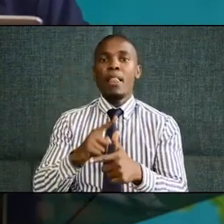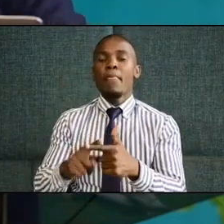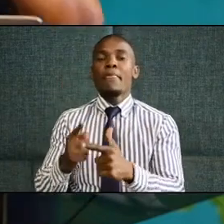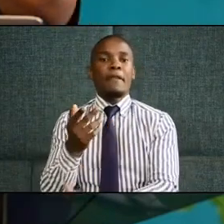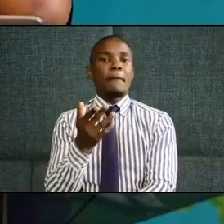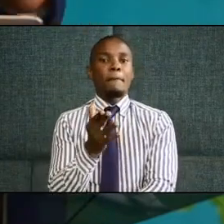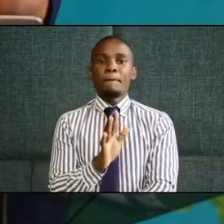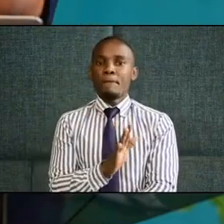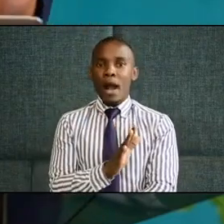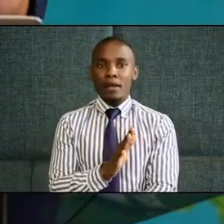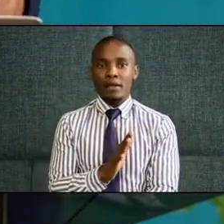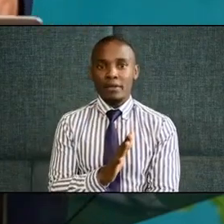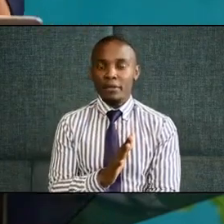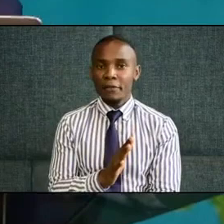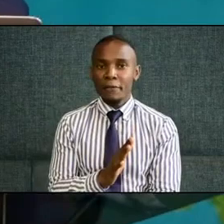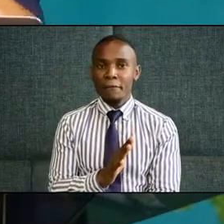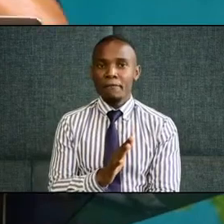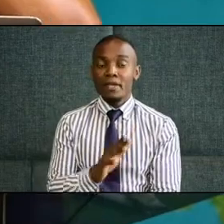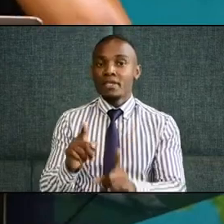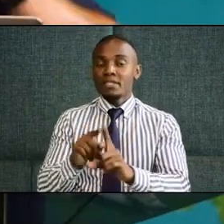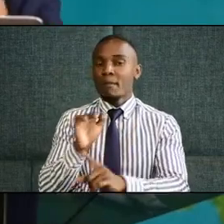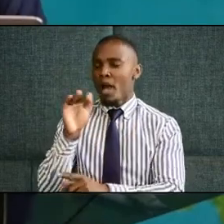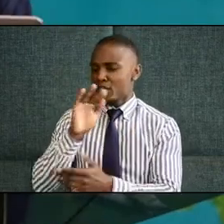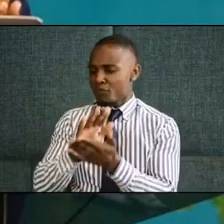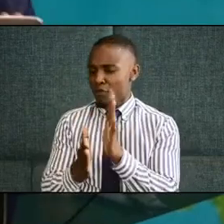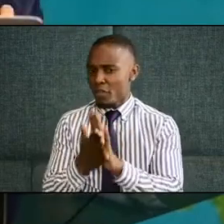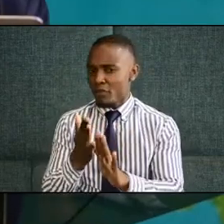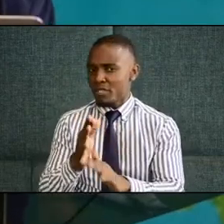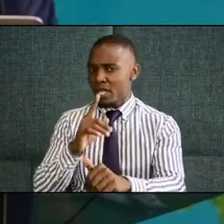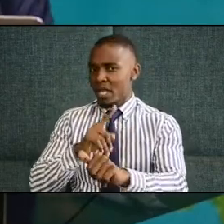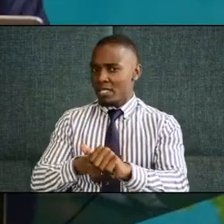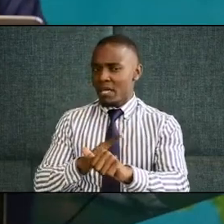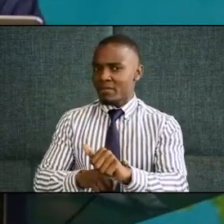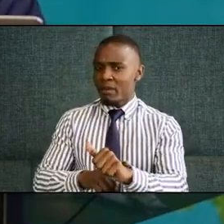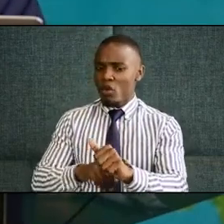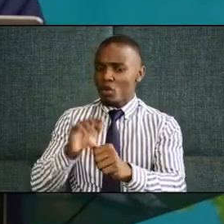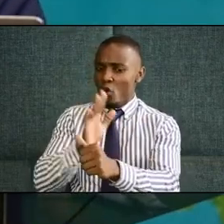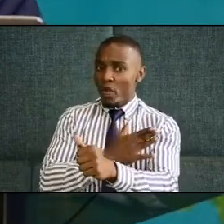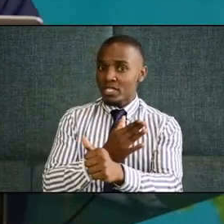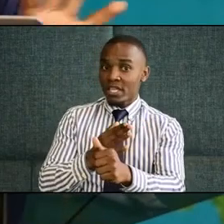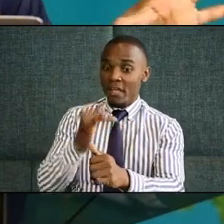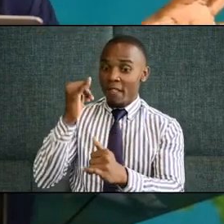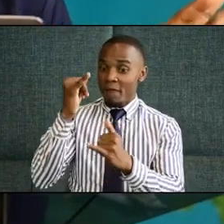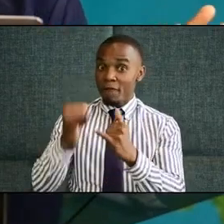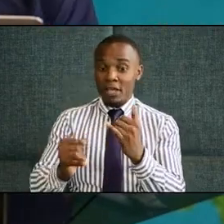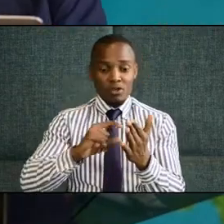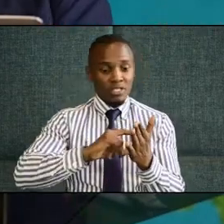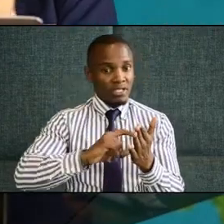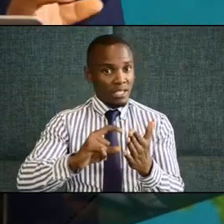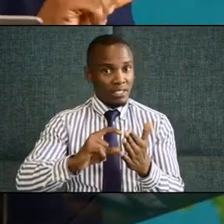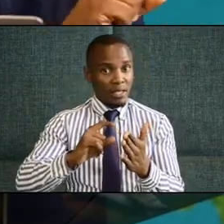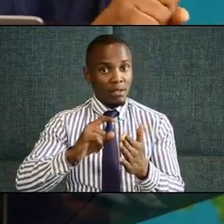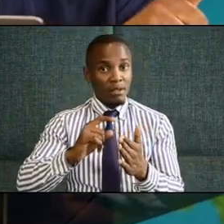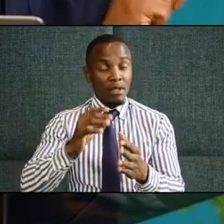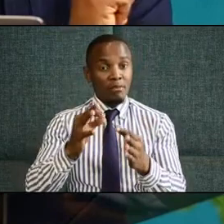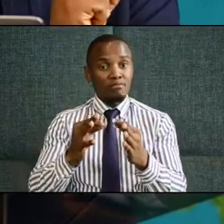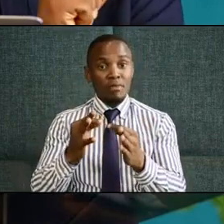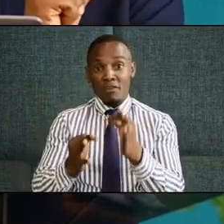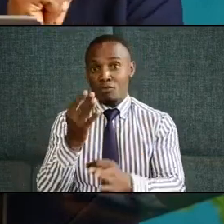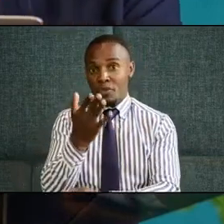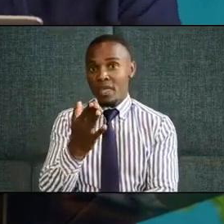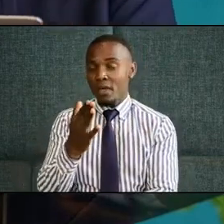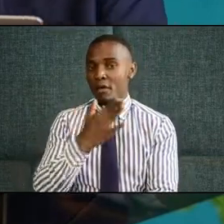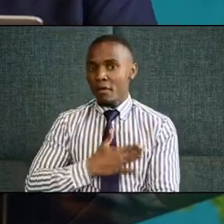return, I need to repent, when we sing the last stanza, wherever you are, just be on your